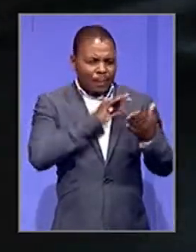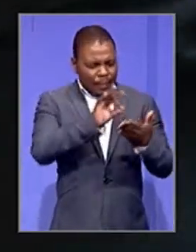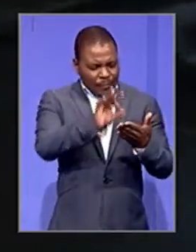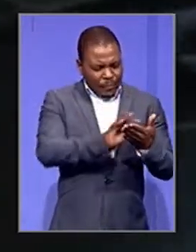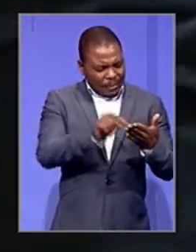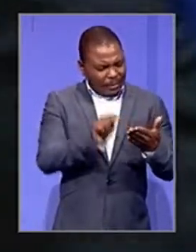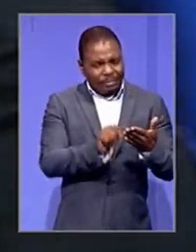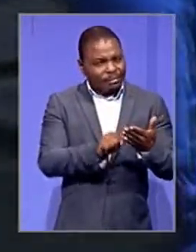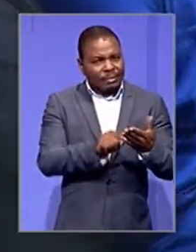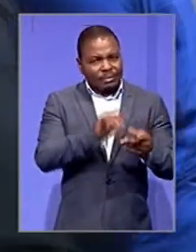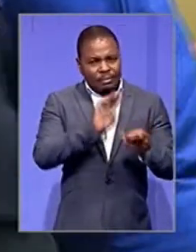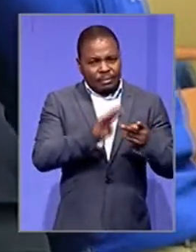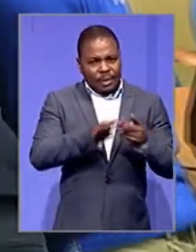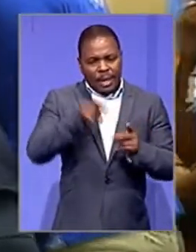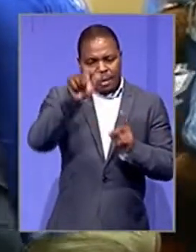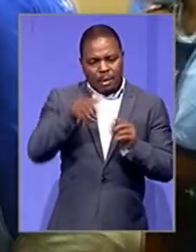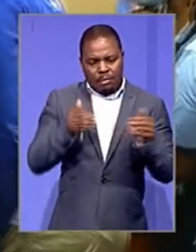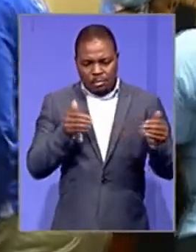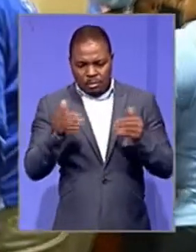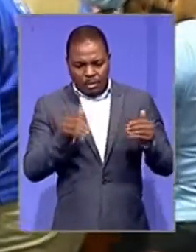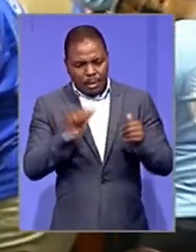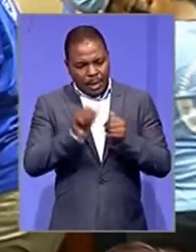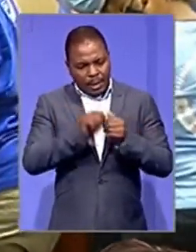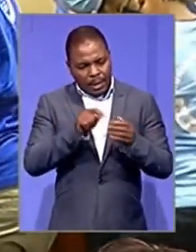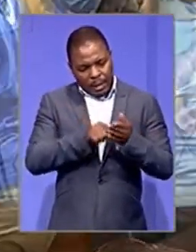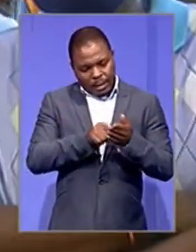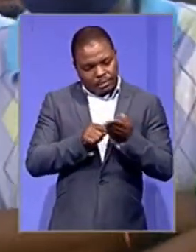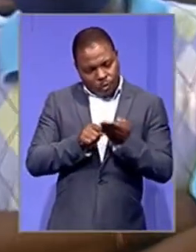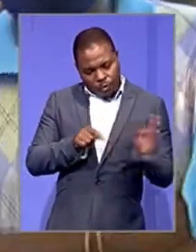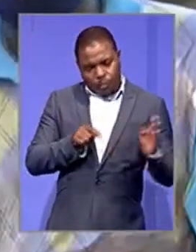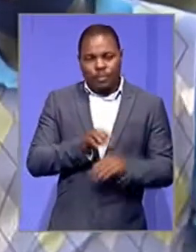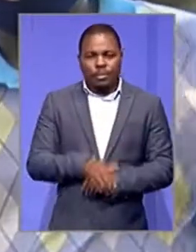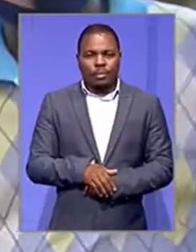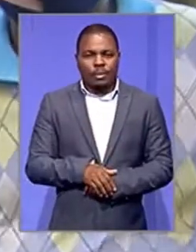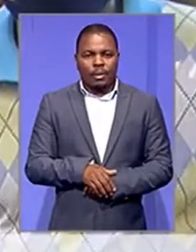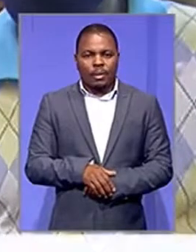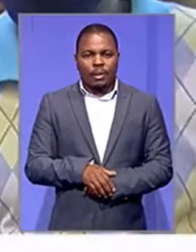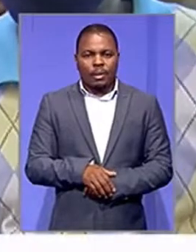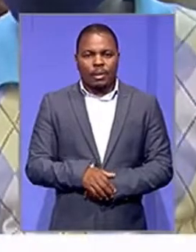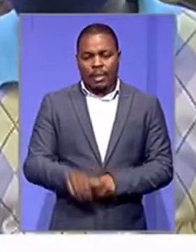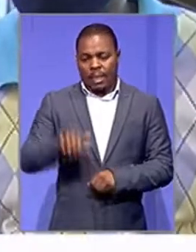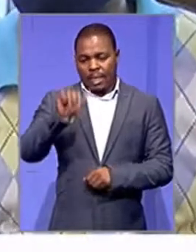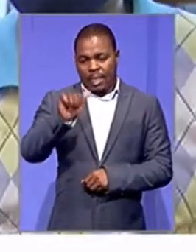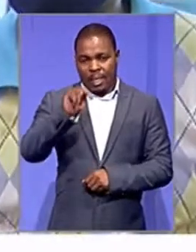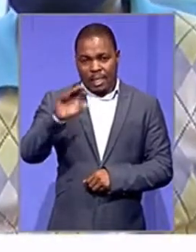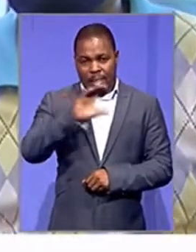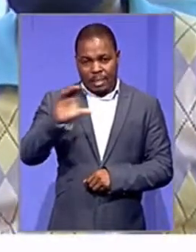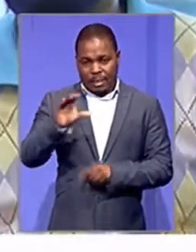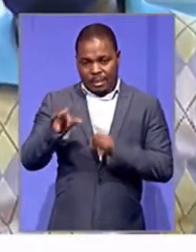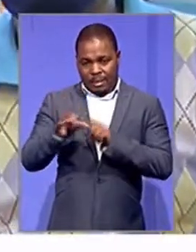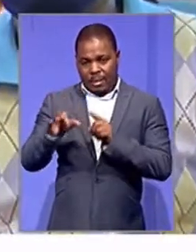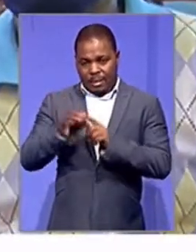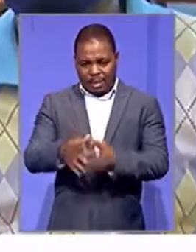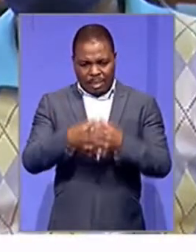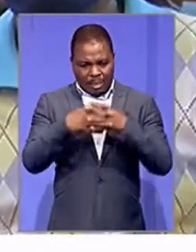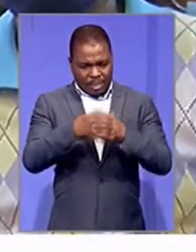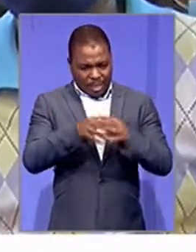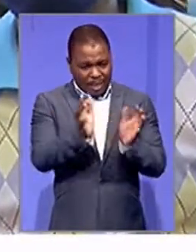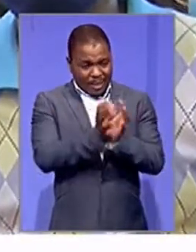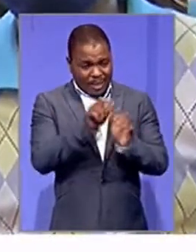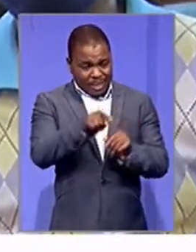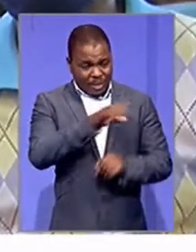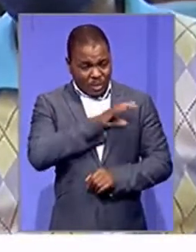ipiletša go mosepediši wa dipoledišano gore a ipeele ka thoko. African National Congress a senke ya tlhakatlhakantšha